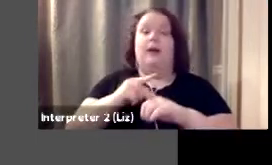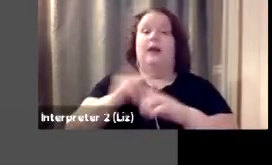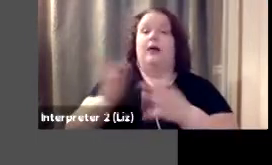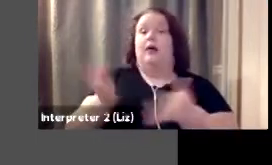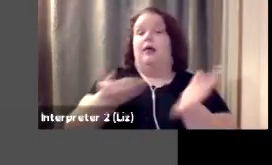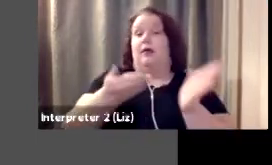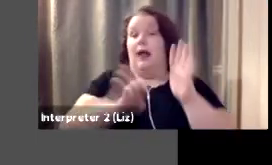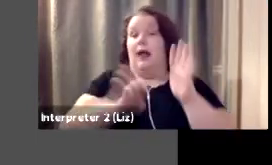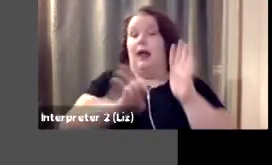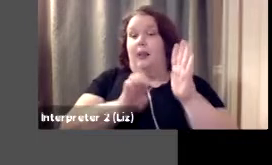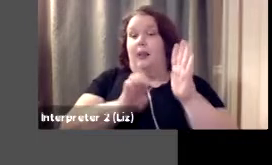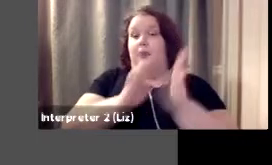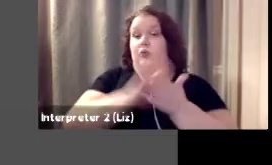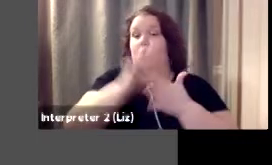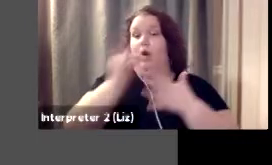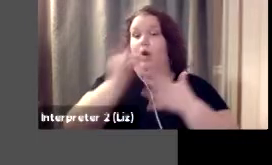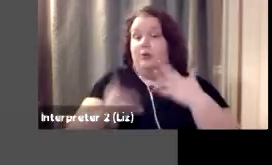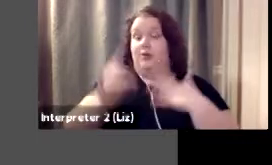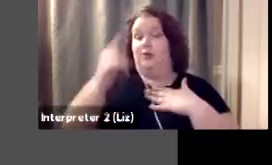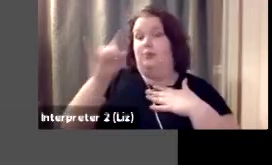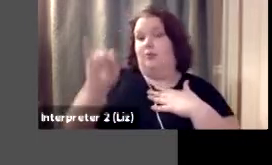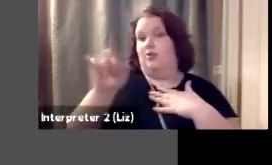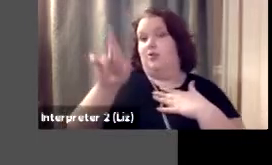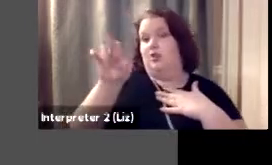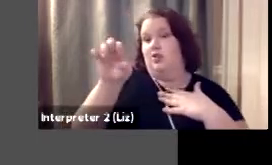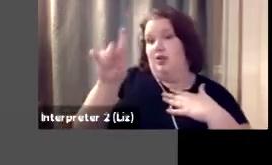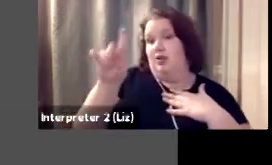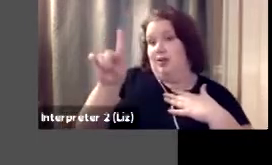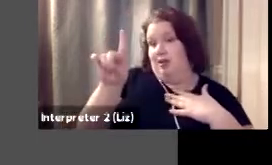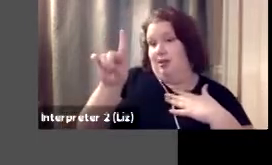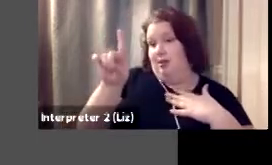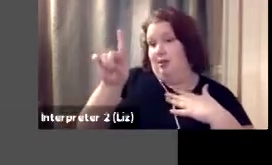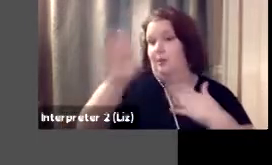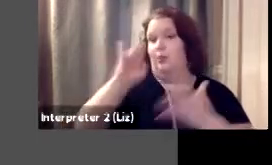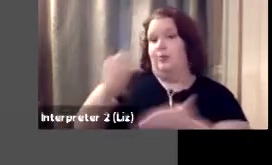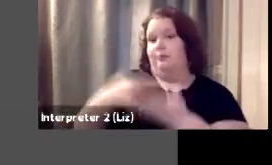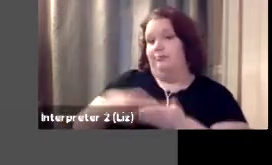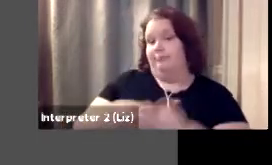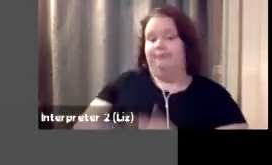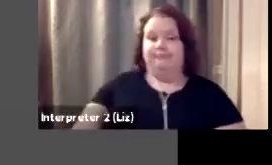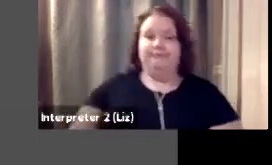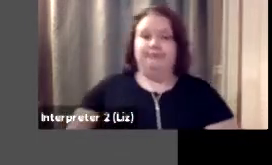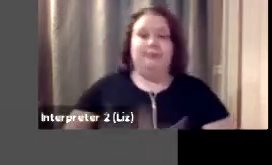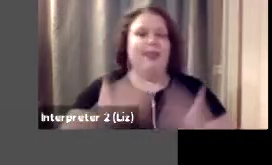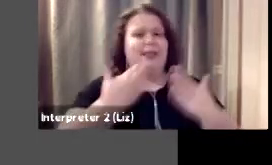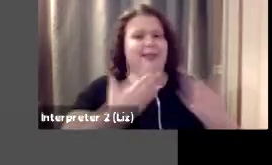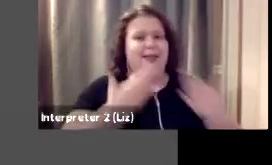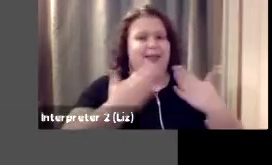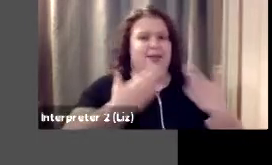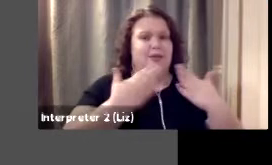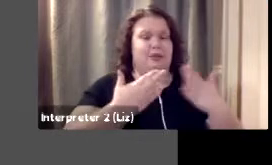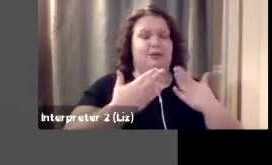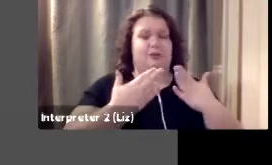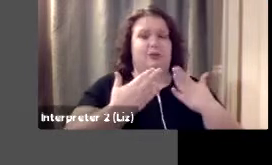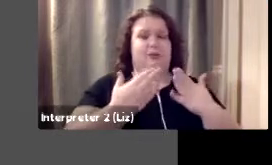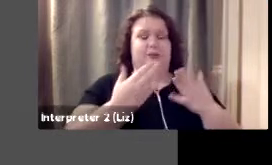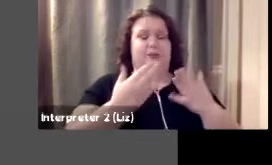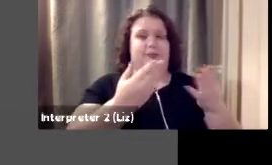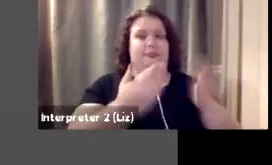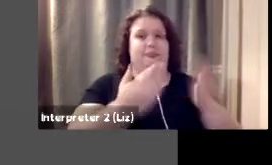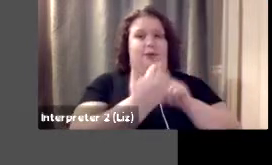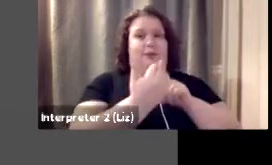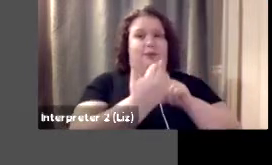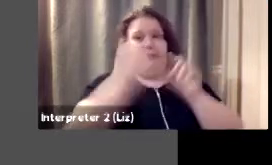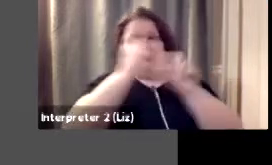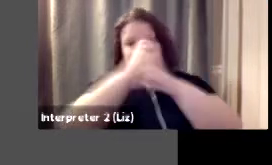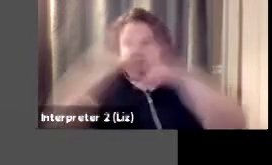Great. Thank you, Casey, for showing us what's possible on a new facility and renovated facility and reminding us of that vision for educational, uh,